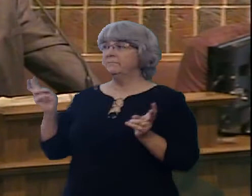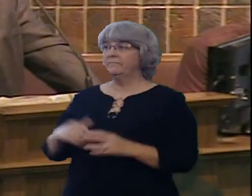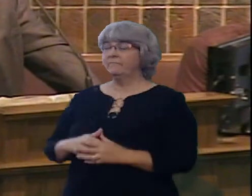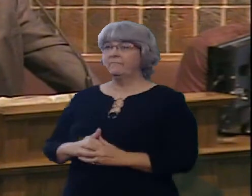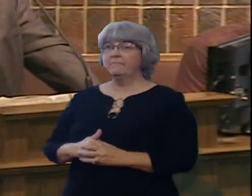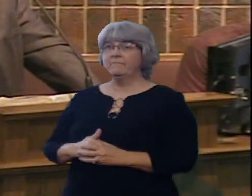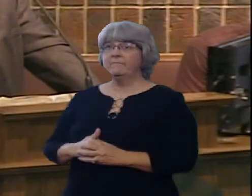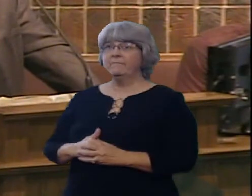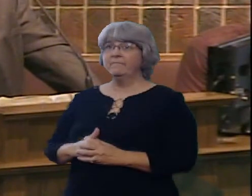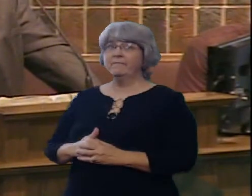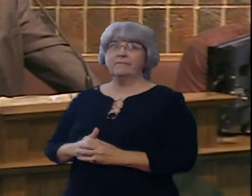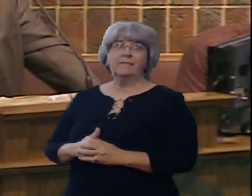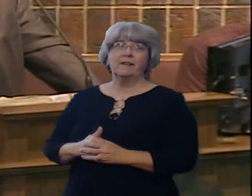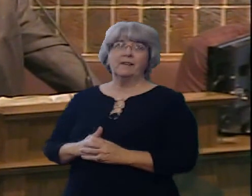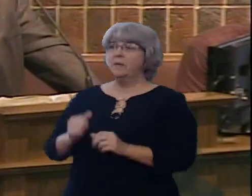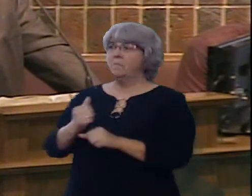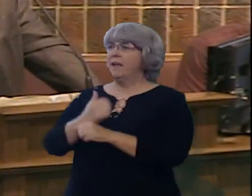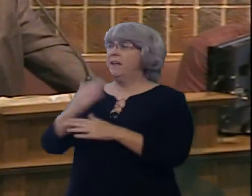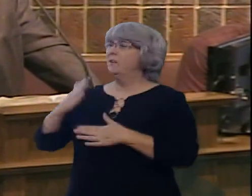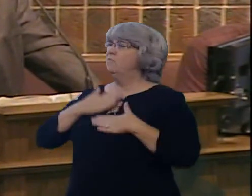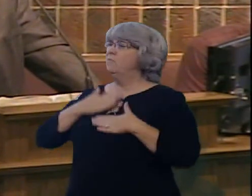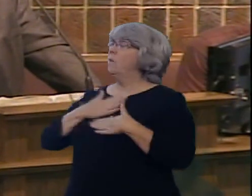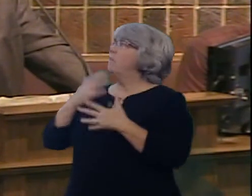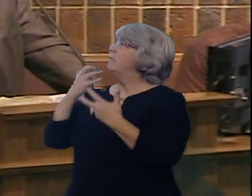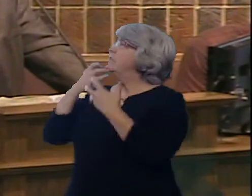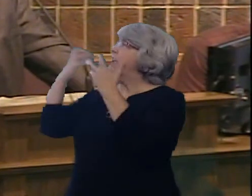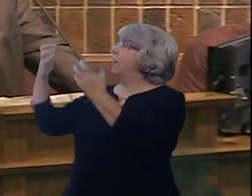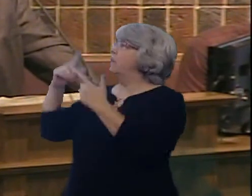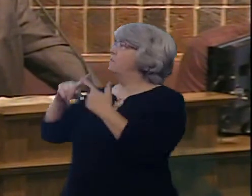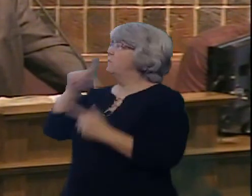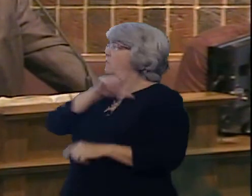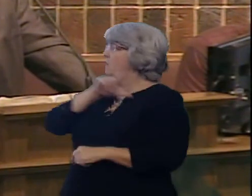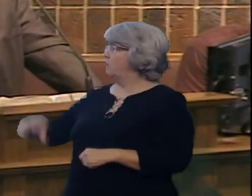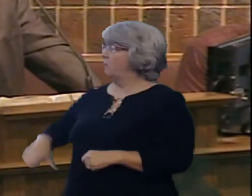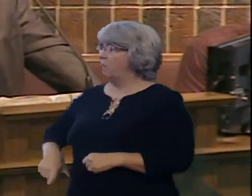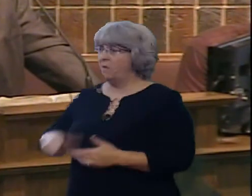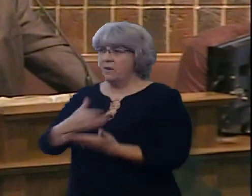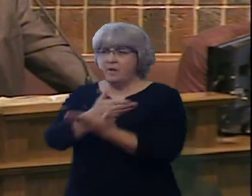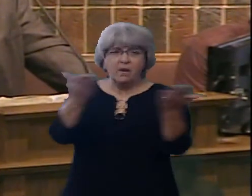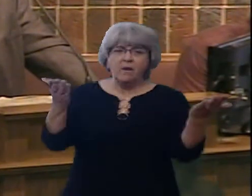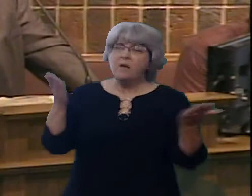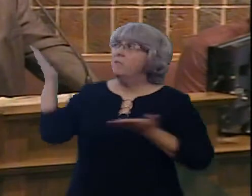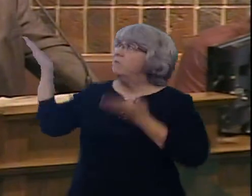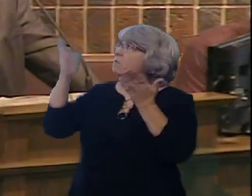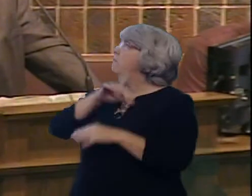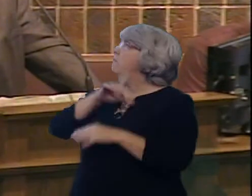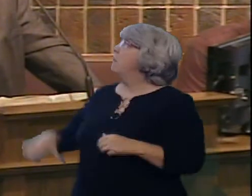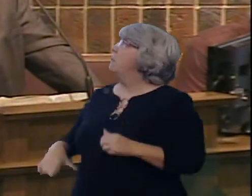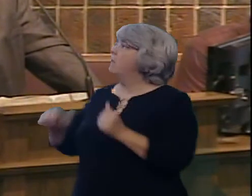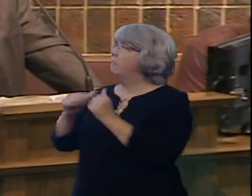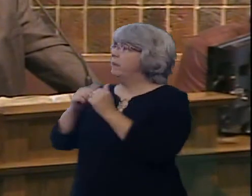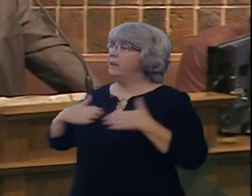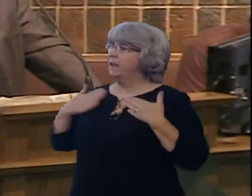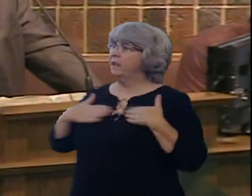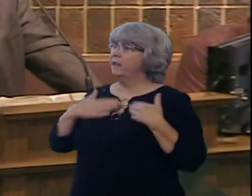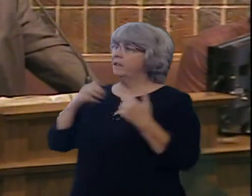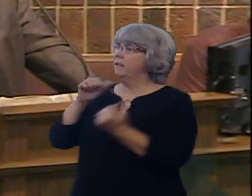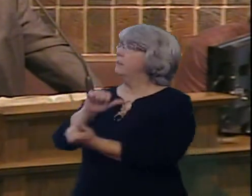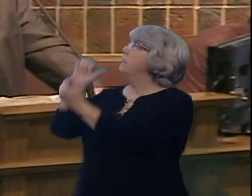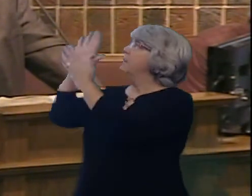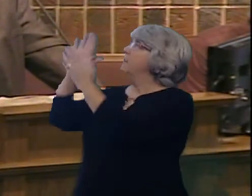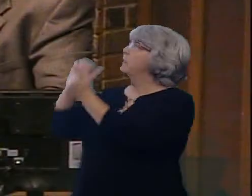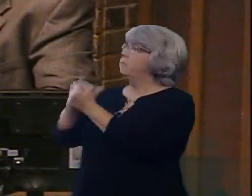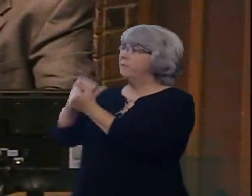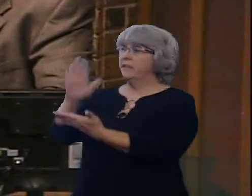Make a joyful shout to the Lord, all you lands. Serve the Lord with gladness. Come before His presence with singing. Know that the Lord,